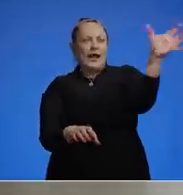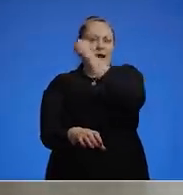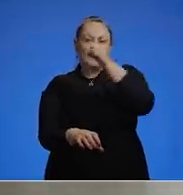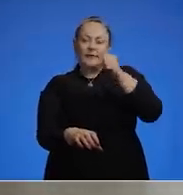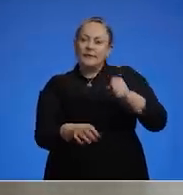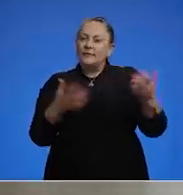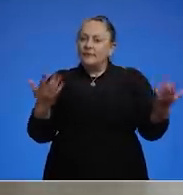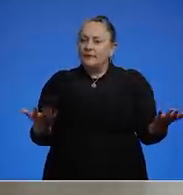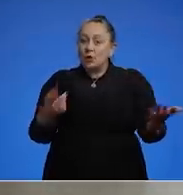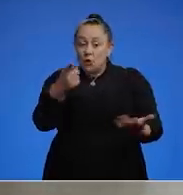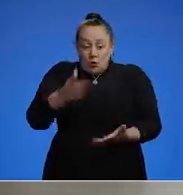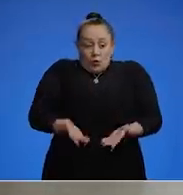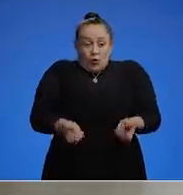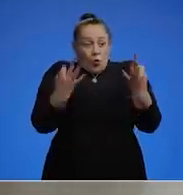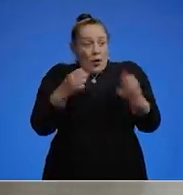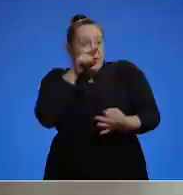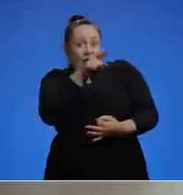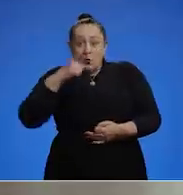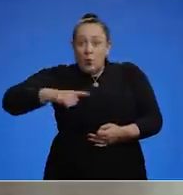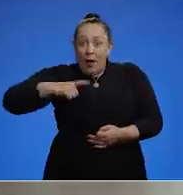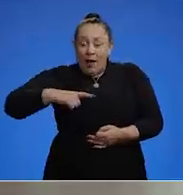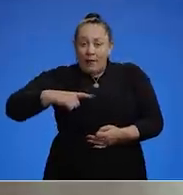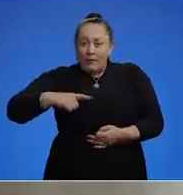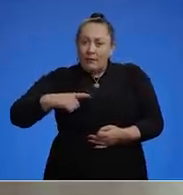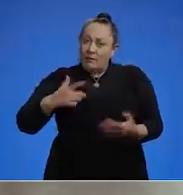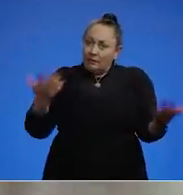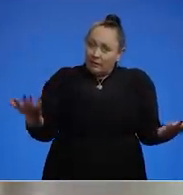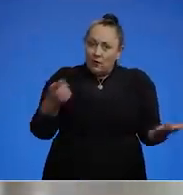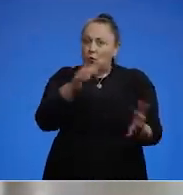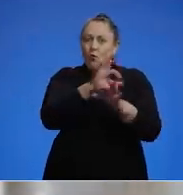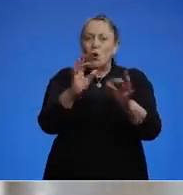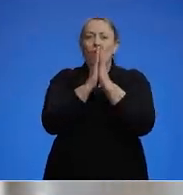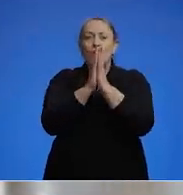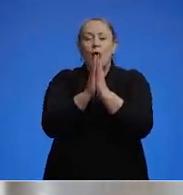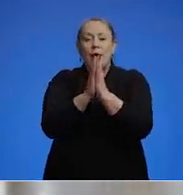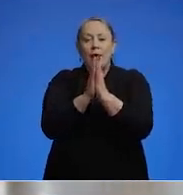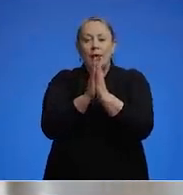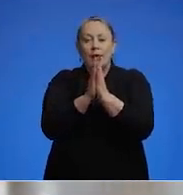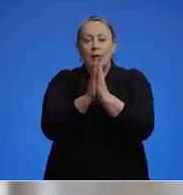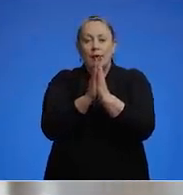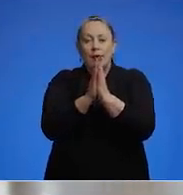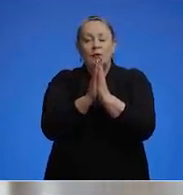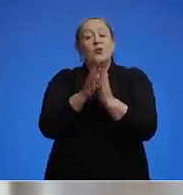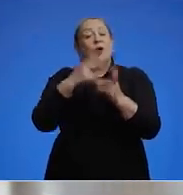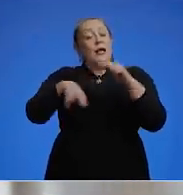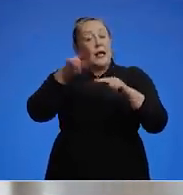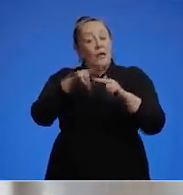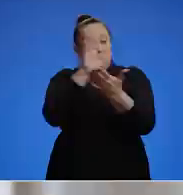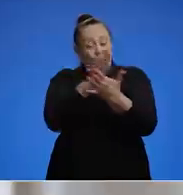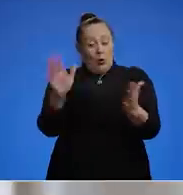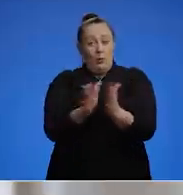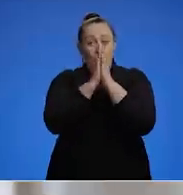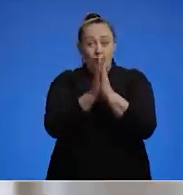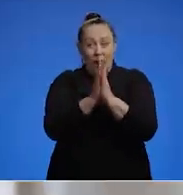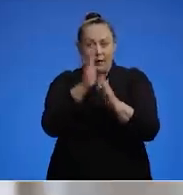Why you don't have what you want is because you don't pray for it. And when you do pray for it and don't